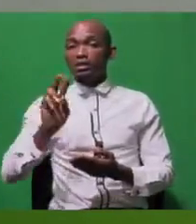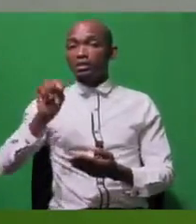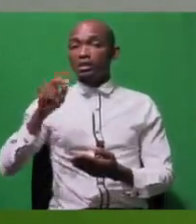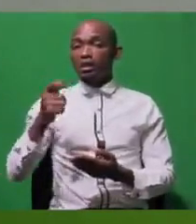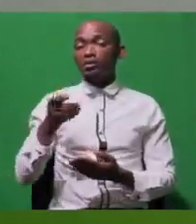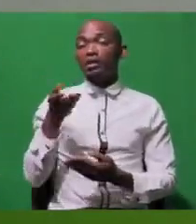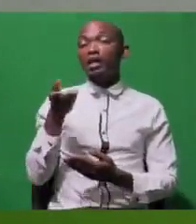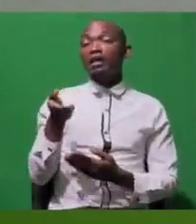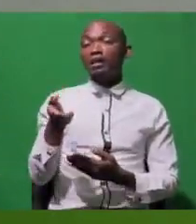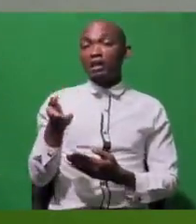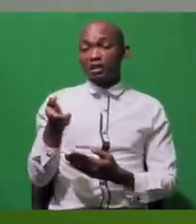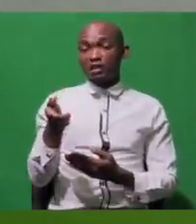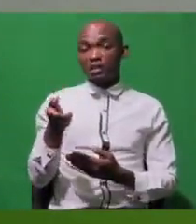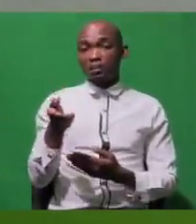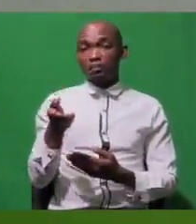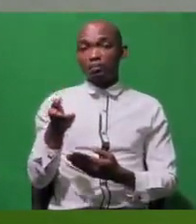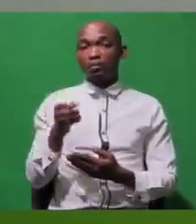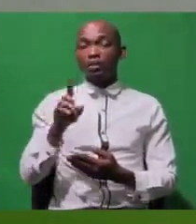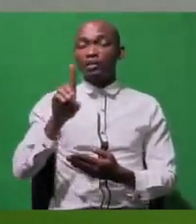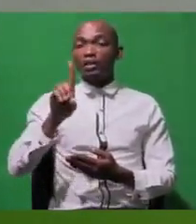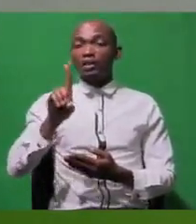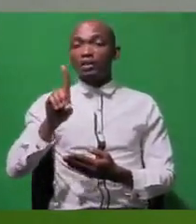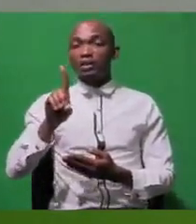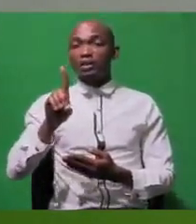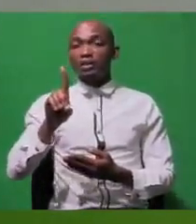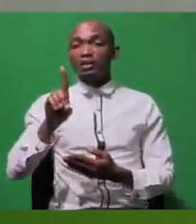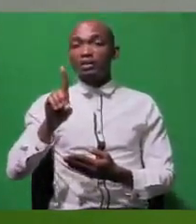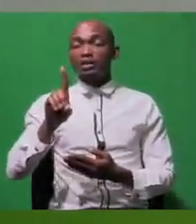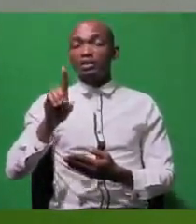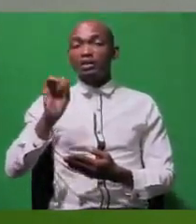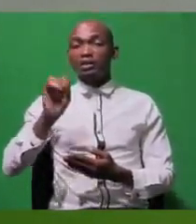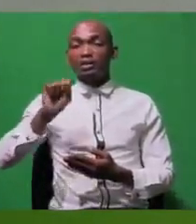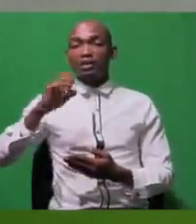is known as a discount receivable.